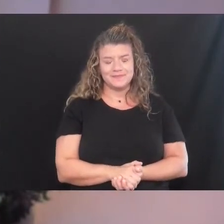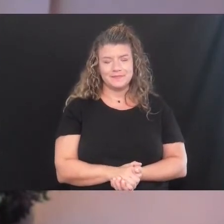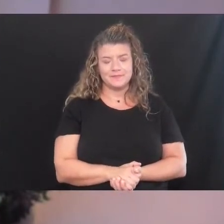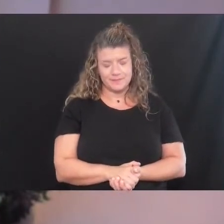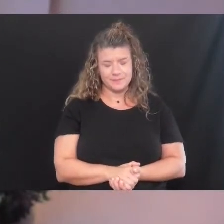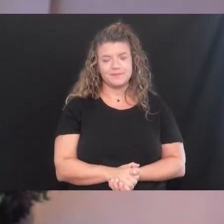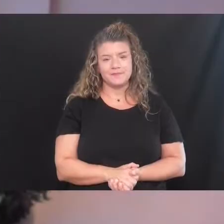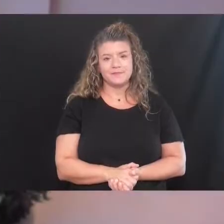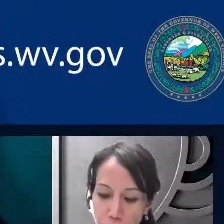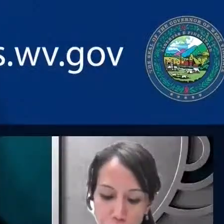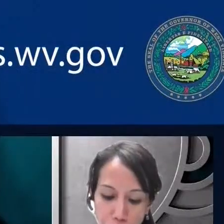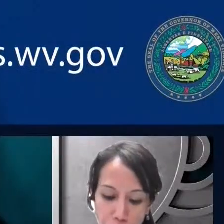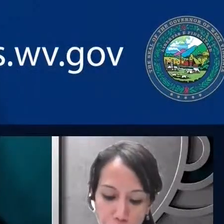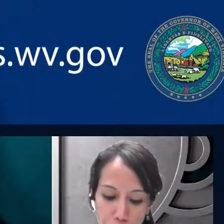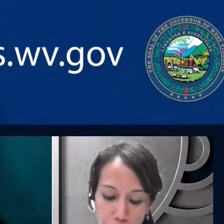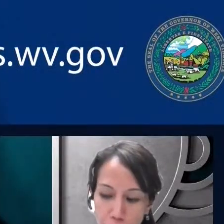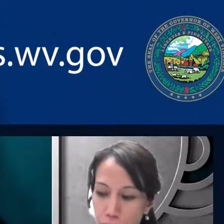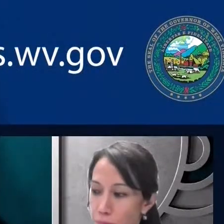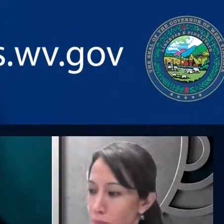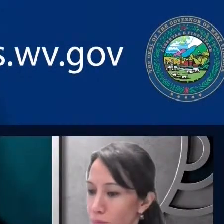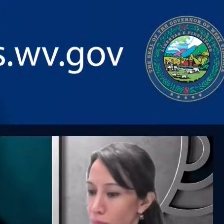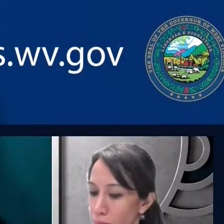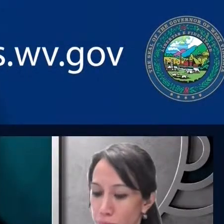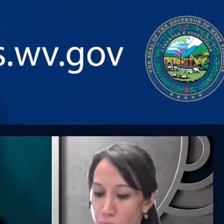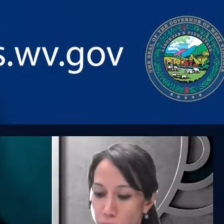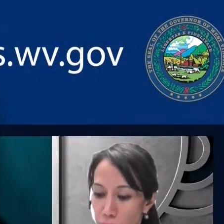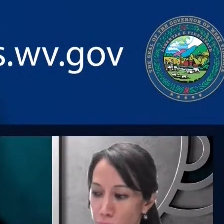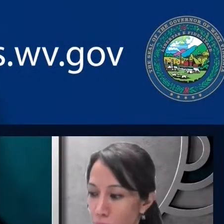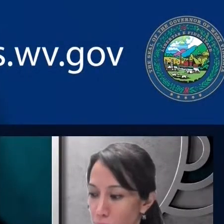All right, thanks, Brad. Next to Kelsey Soto with WSAZ.